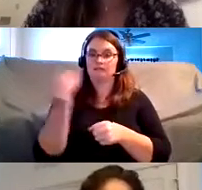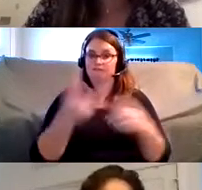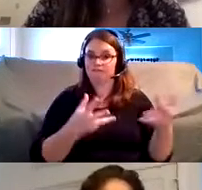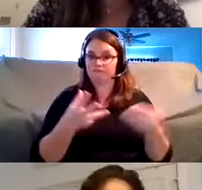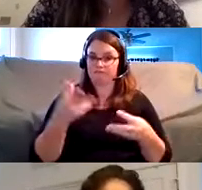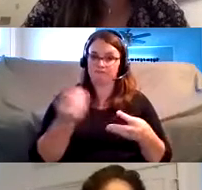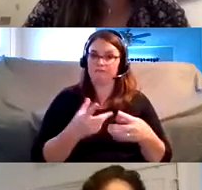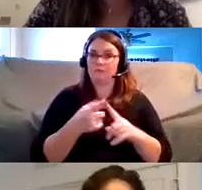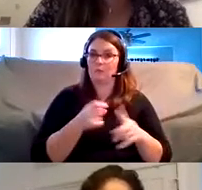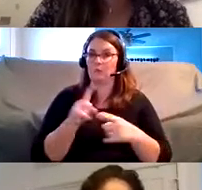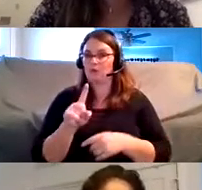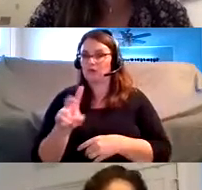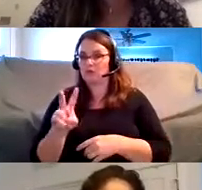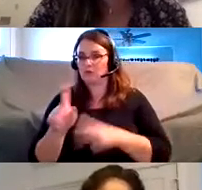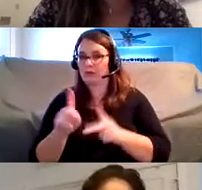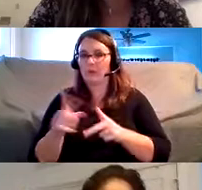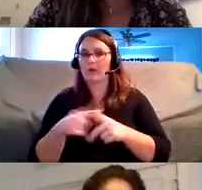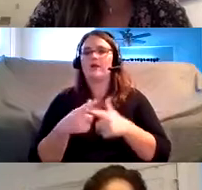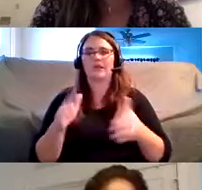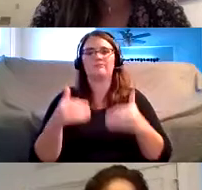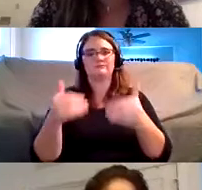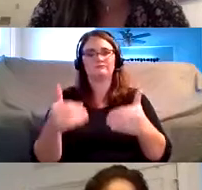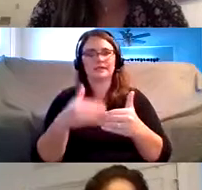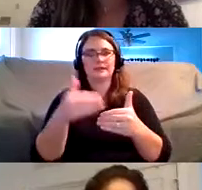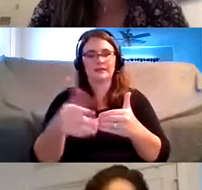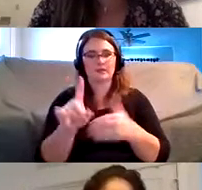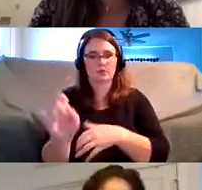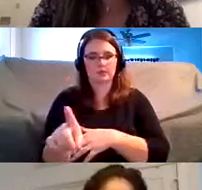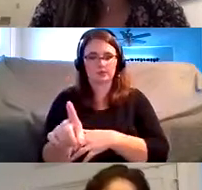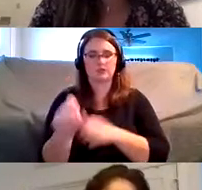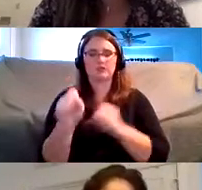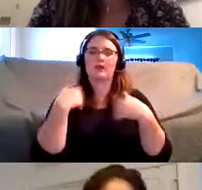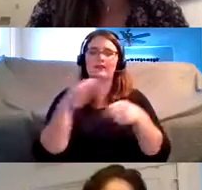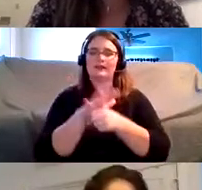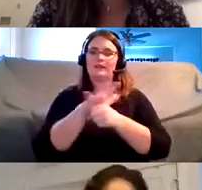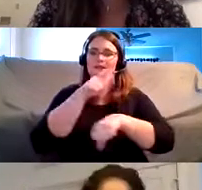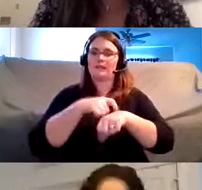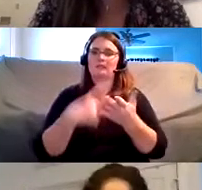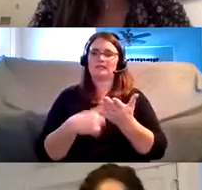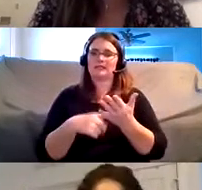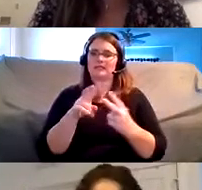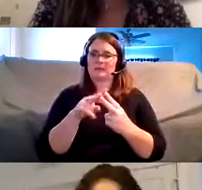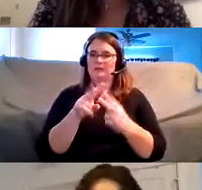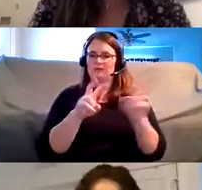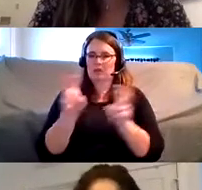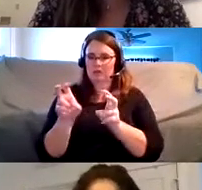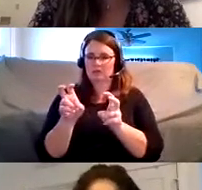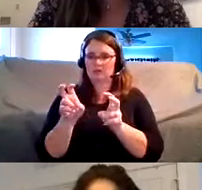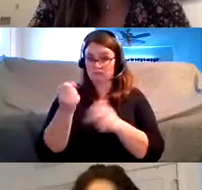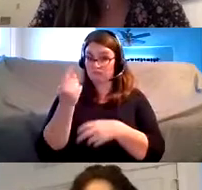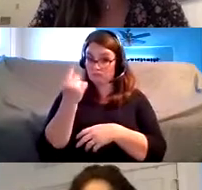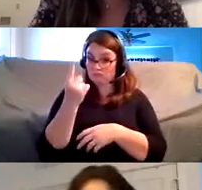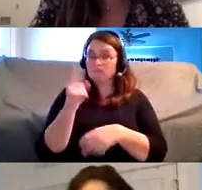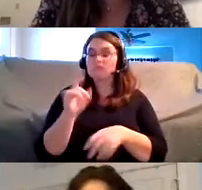next question. So we have time to kind of like go over a couple of topics, if that makes sense. Okay, so the first question that I